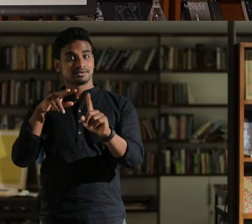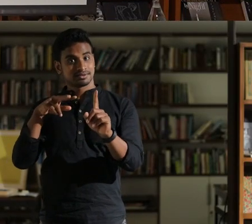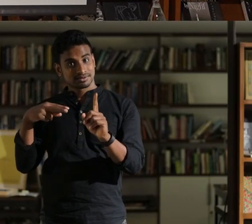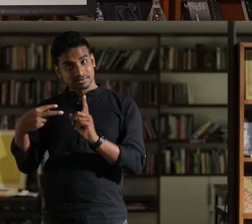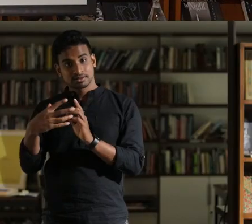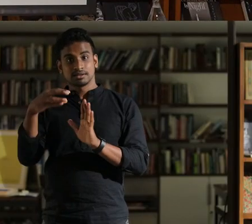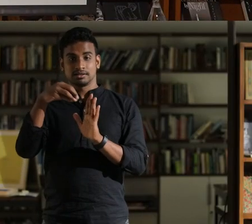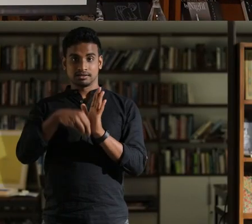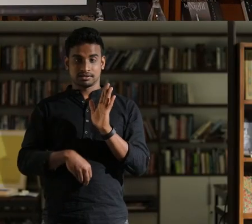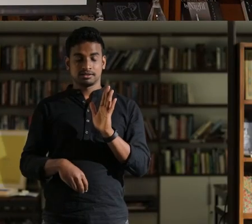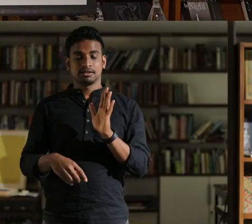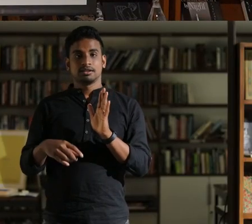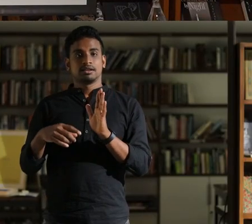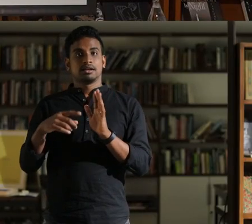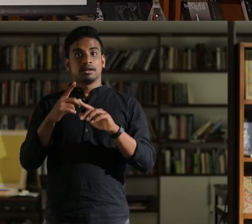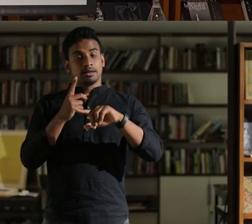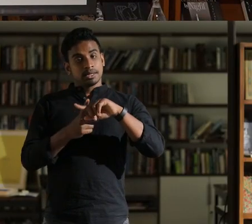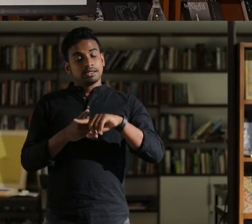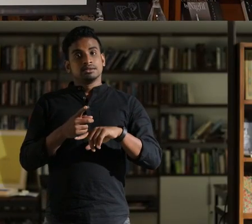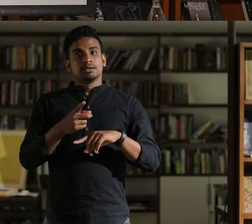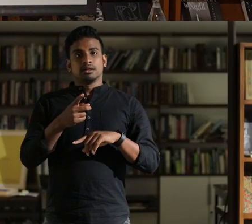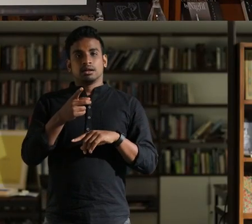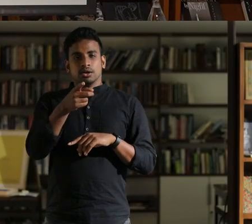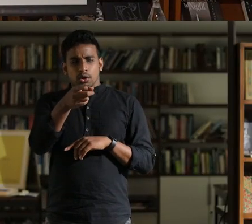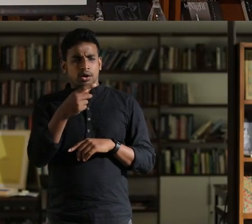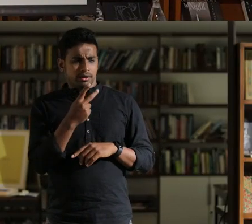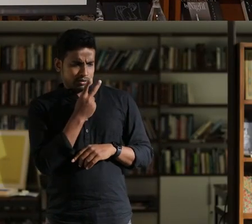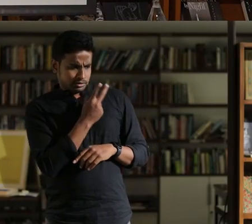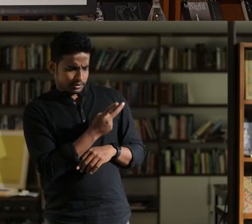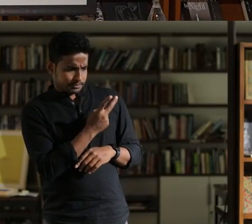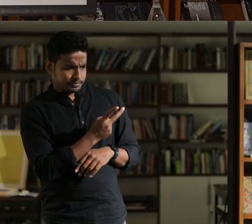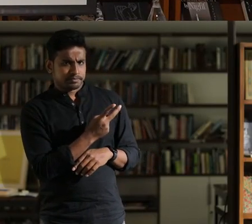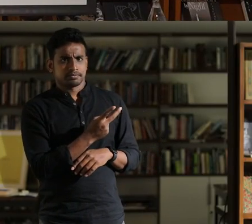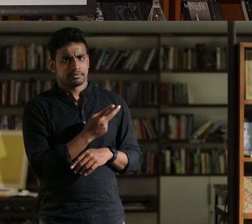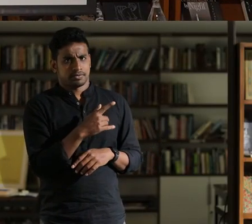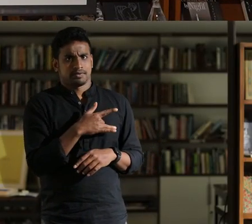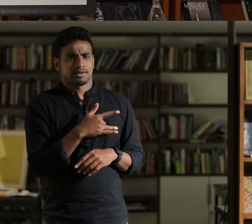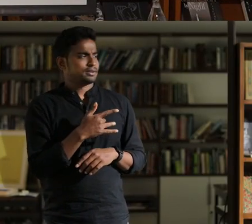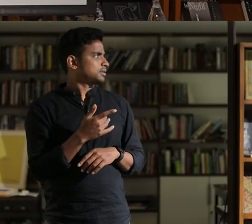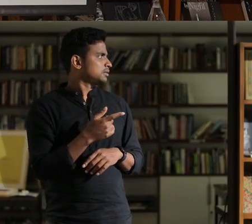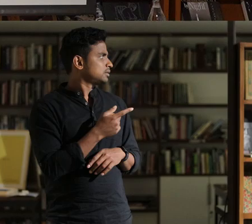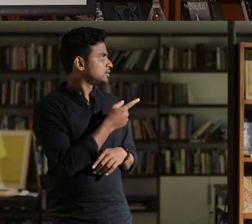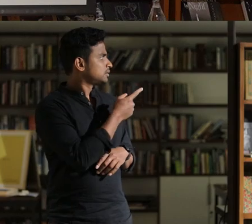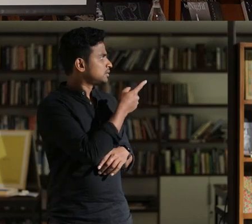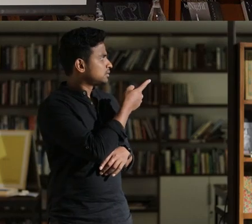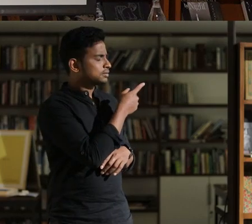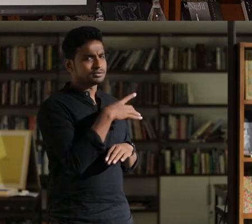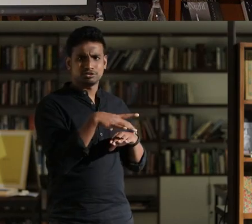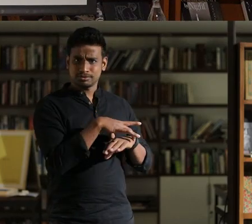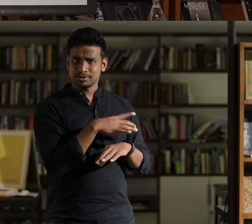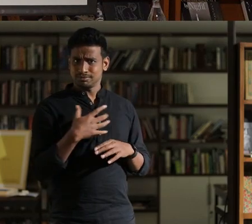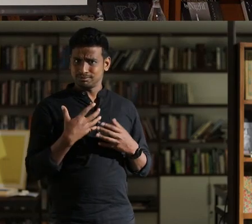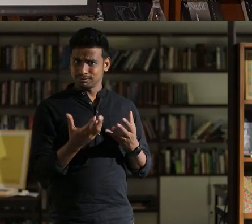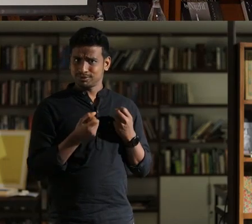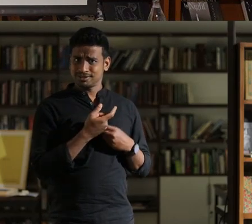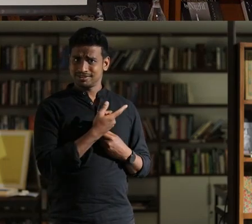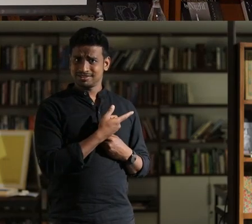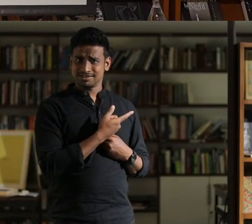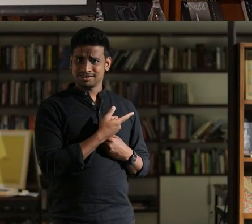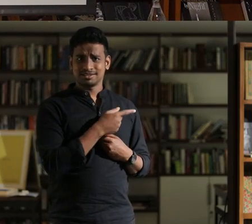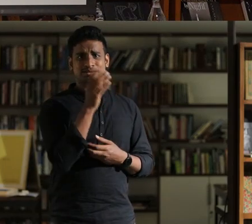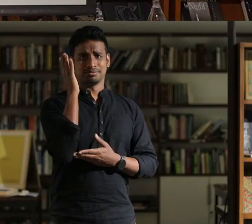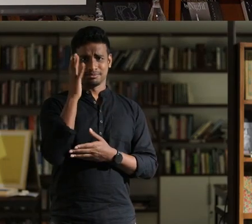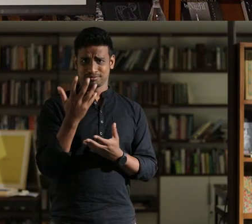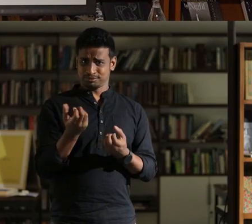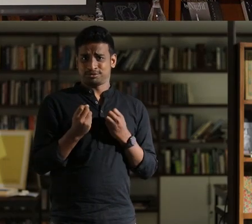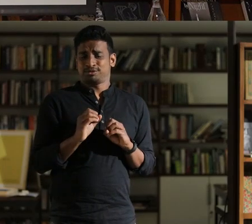experiences, and bringing in also hearsay that you have about the object, because you may not have bought it in the first place. This chappal was not bought by